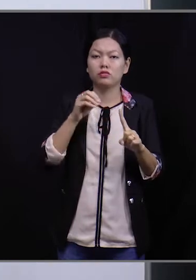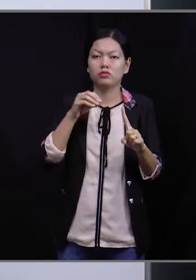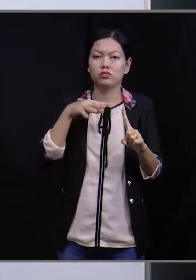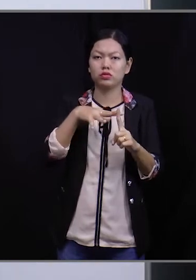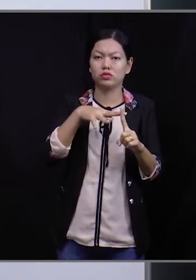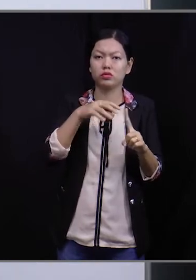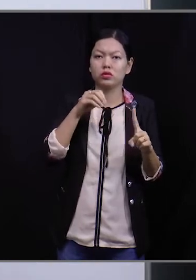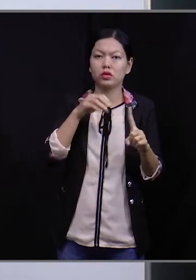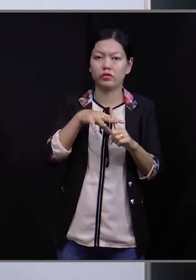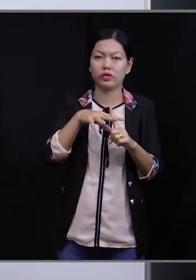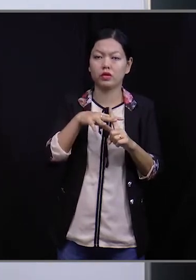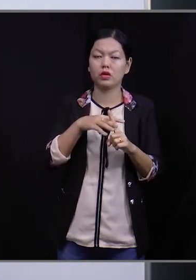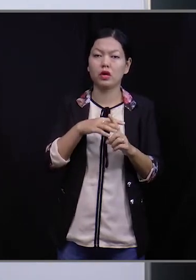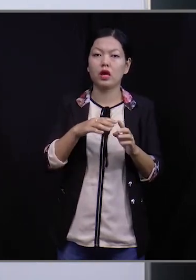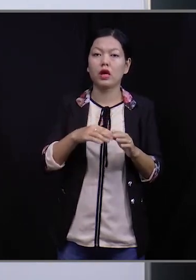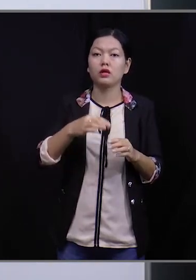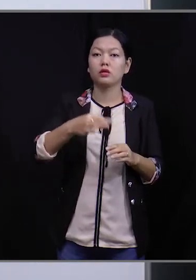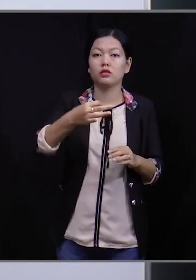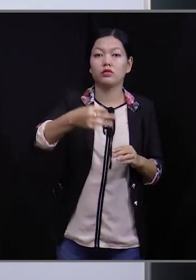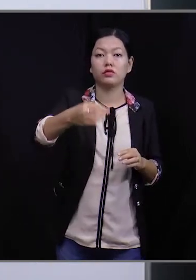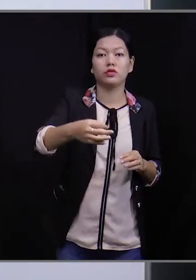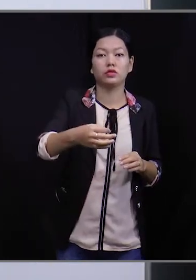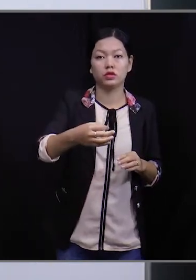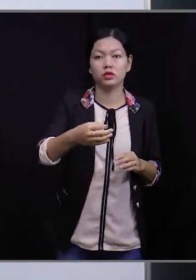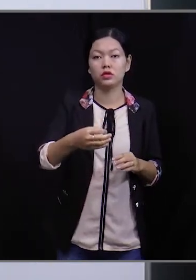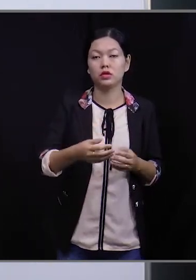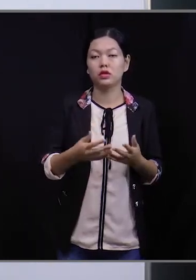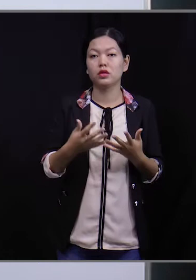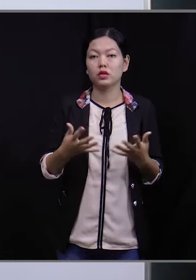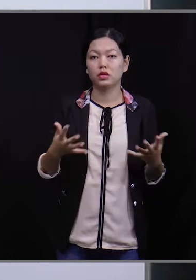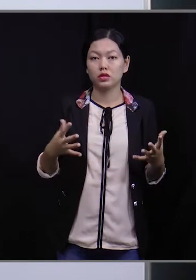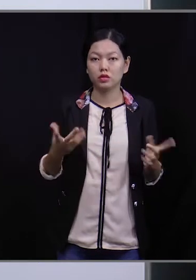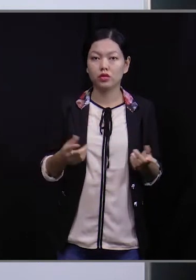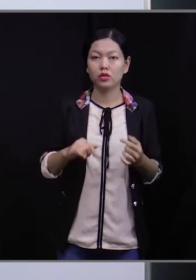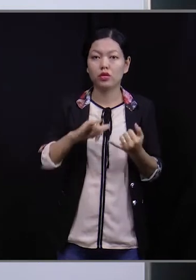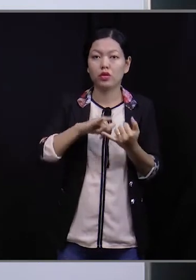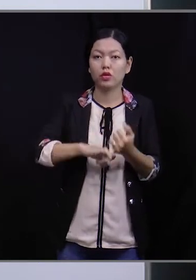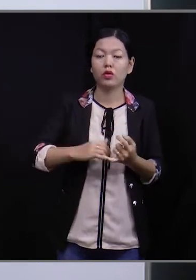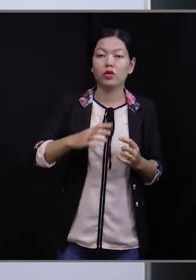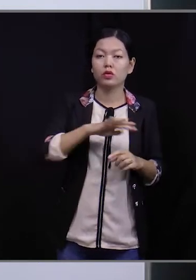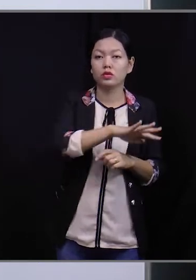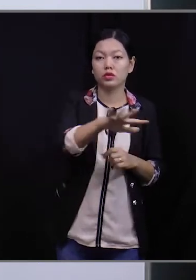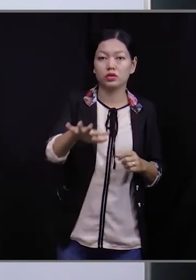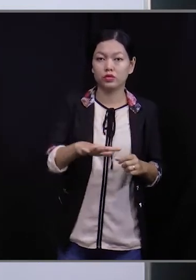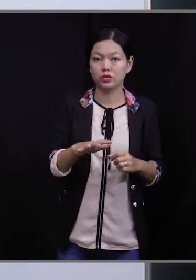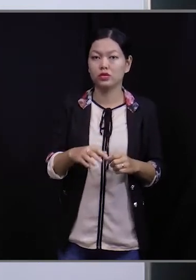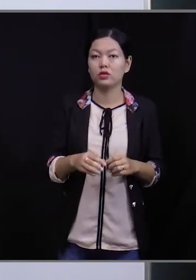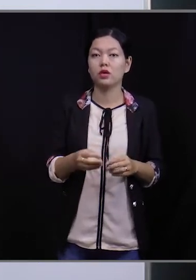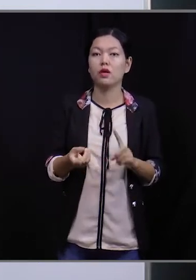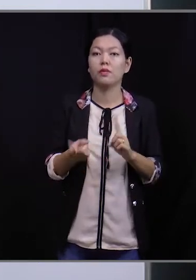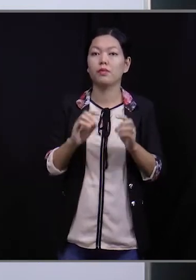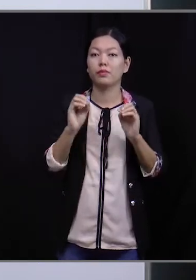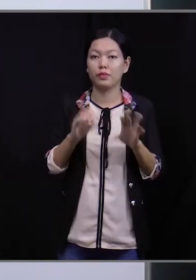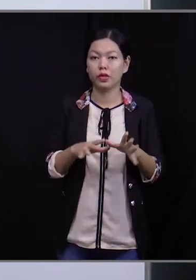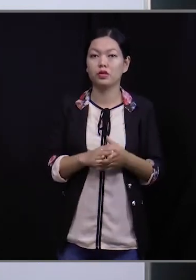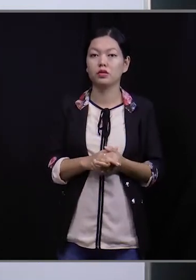impact. Therefore, the government checks all this situation. And in times of recession or depression, the